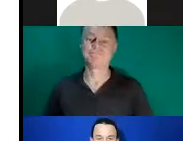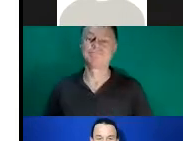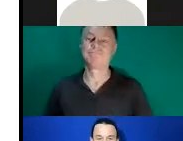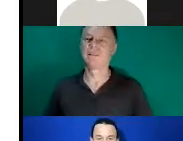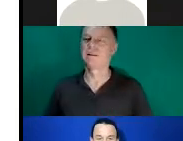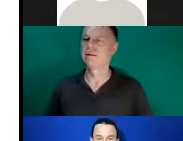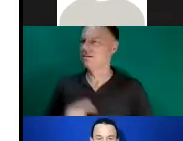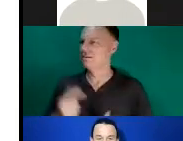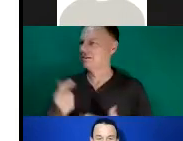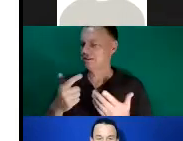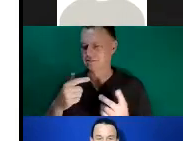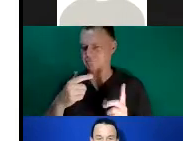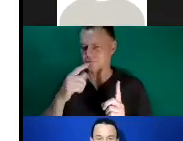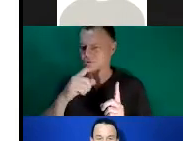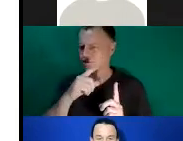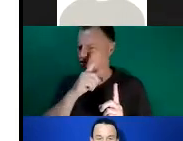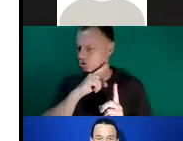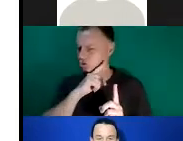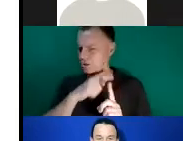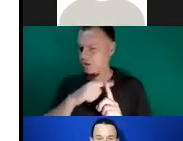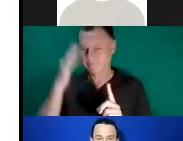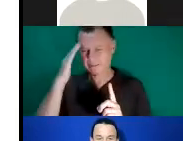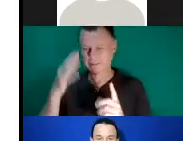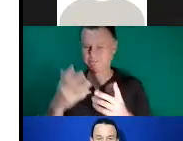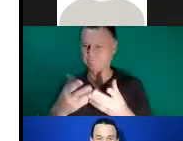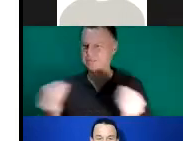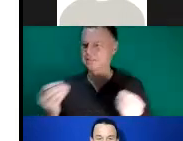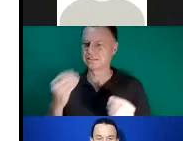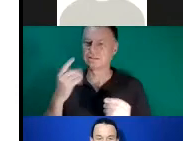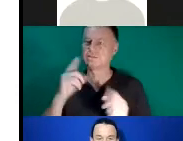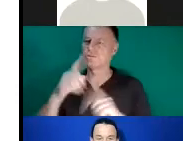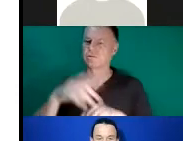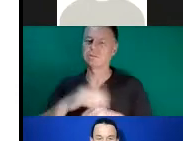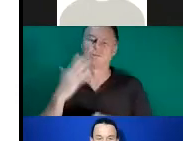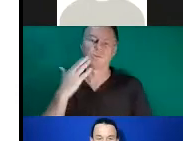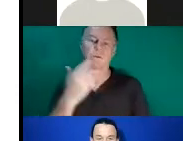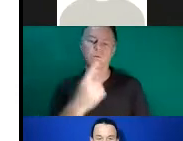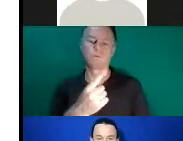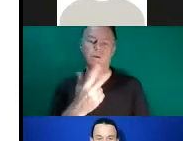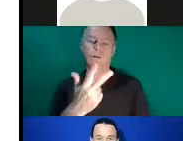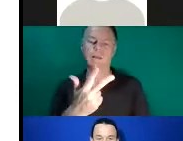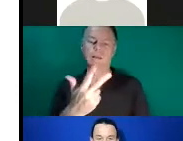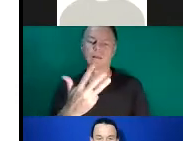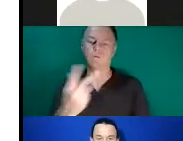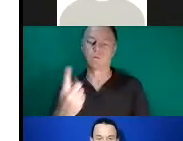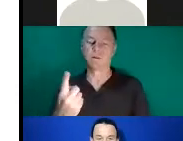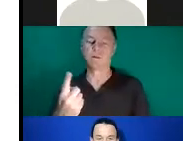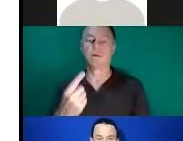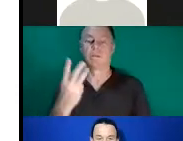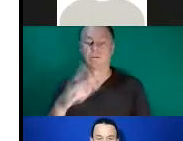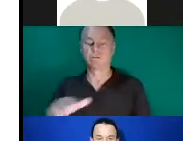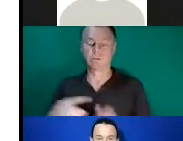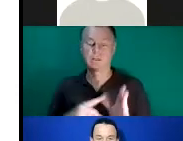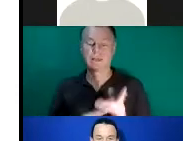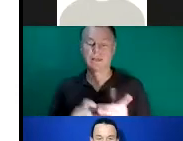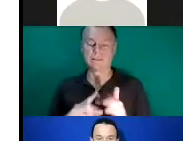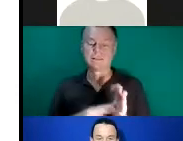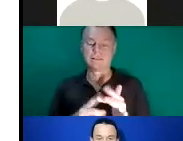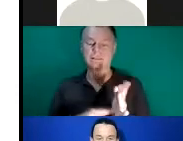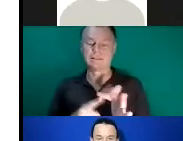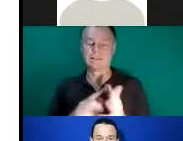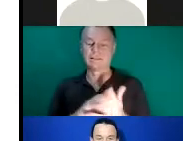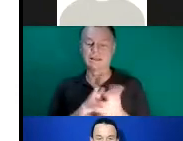missing along with her mother in 1891. The 3 Peitzel children, Alice, Nellie, and